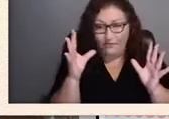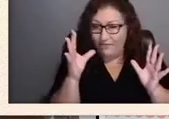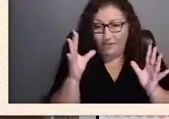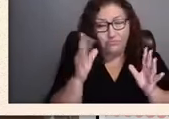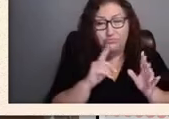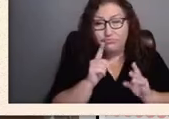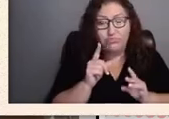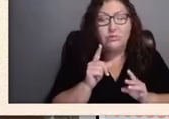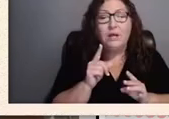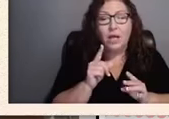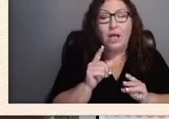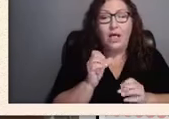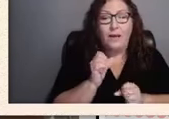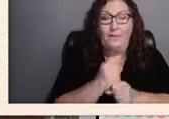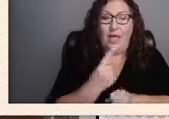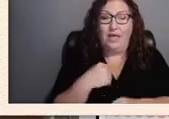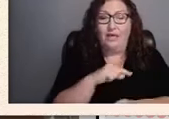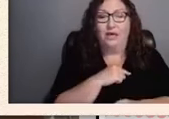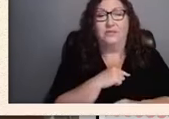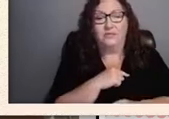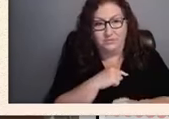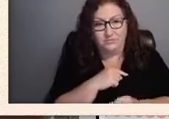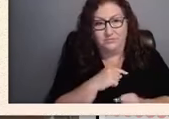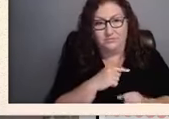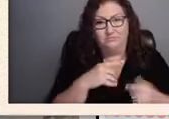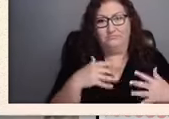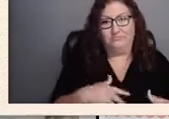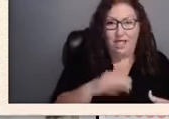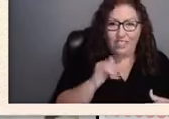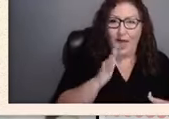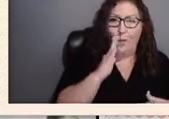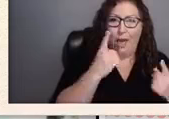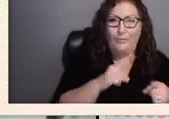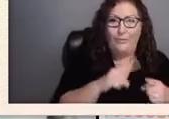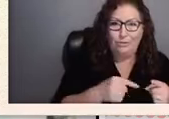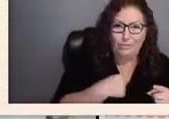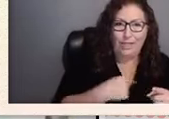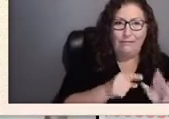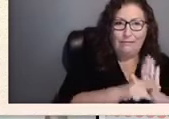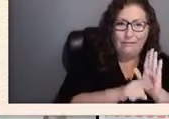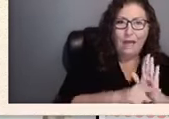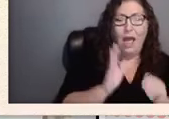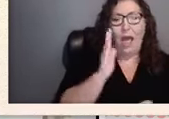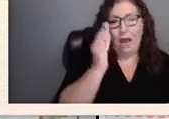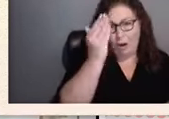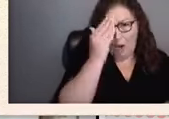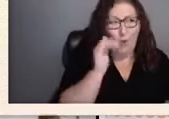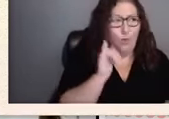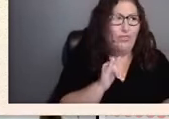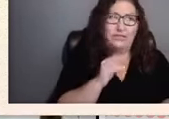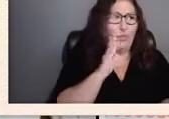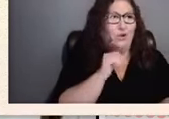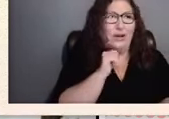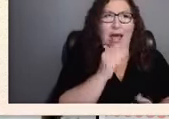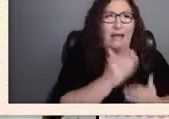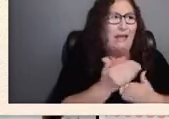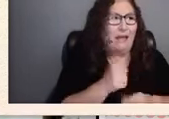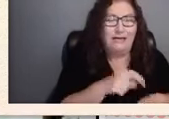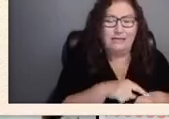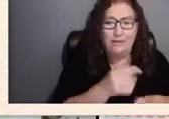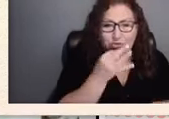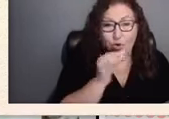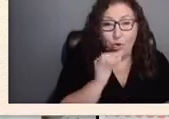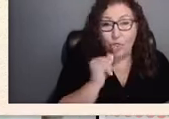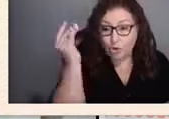predictive validity that this is going to happen to me, or I know that this won't end anytime soon, those thoughts create